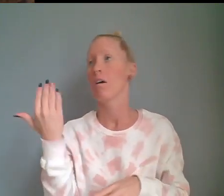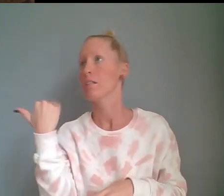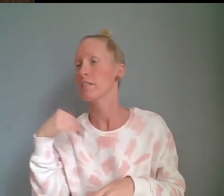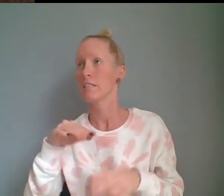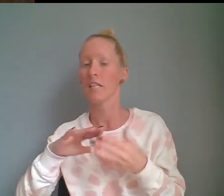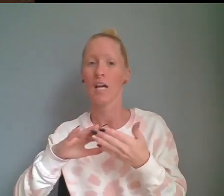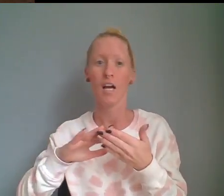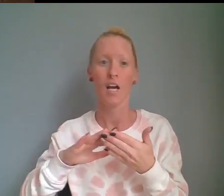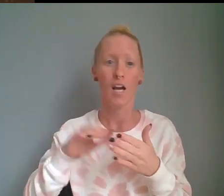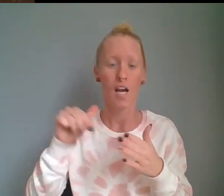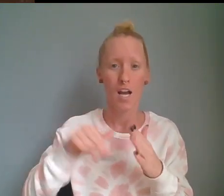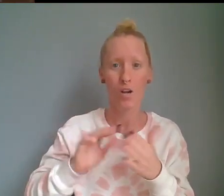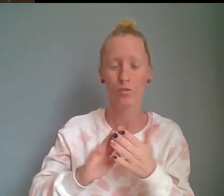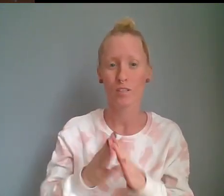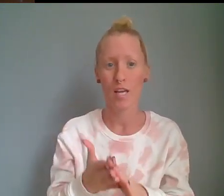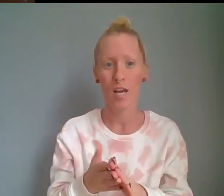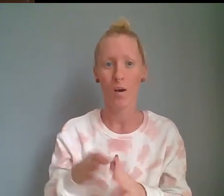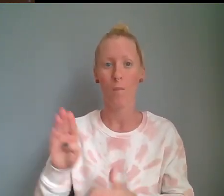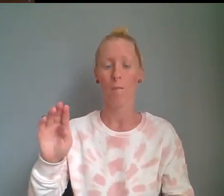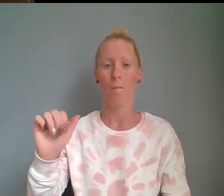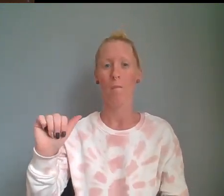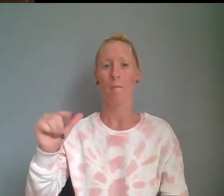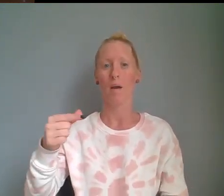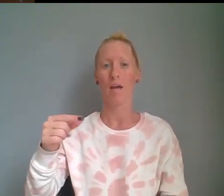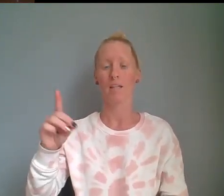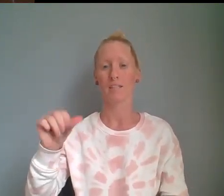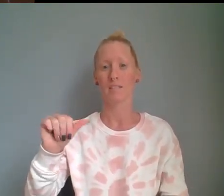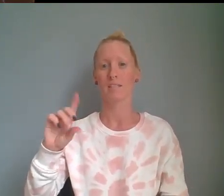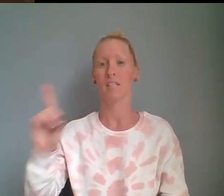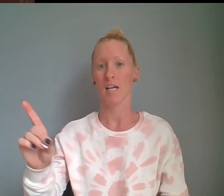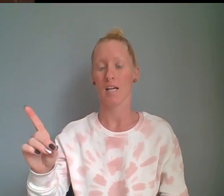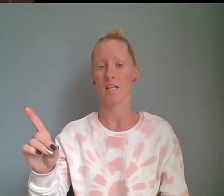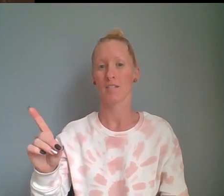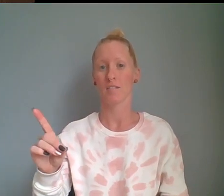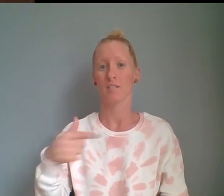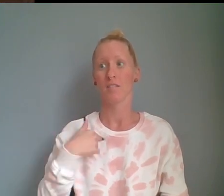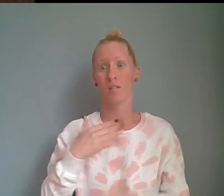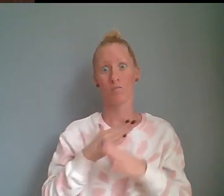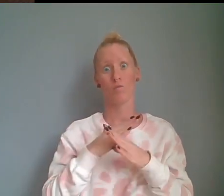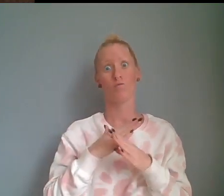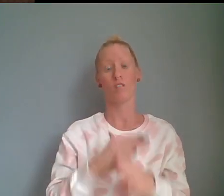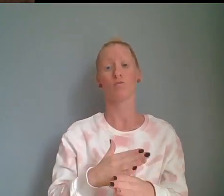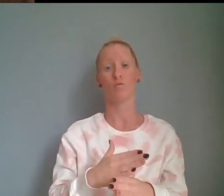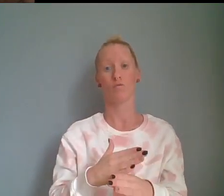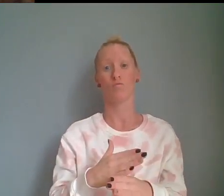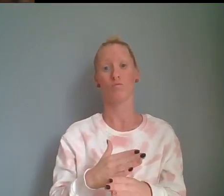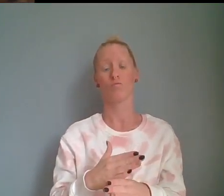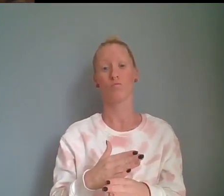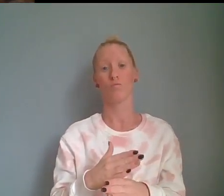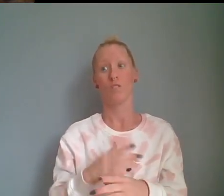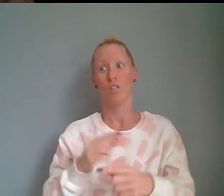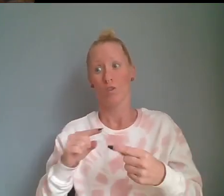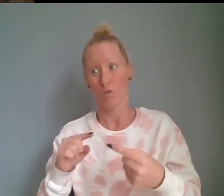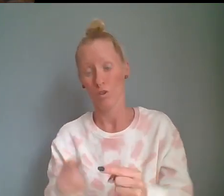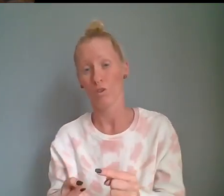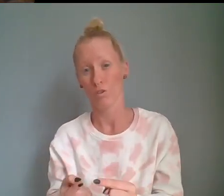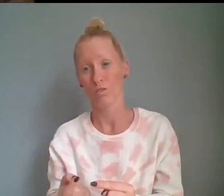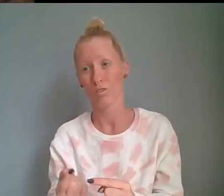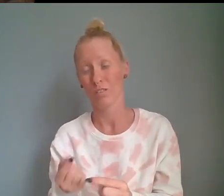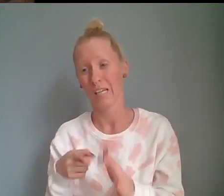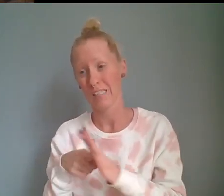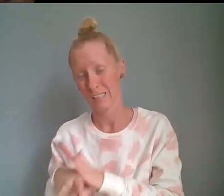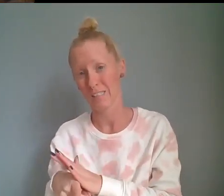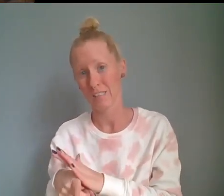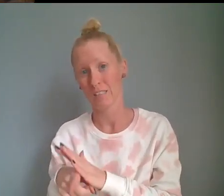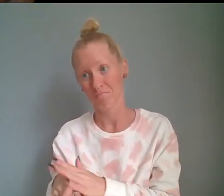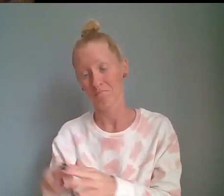that's considered very adaptive behavior these days because it could prevent you from getting hurt or killed. Whereas if